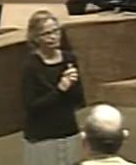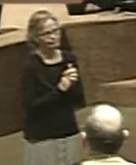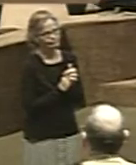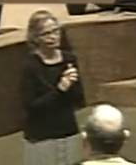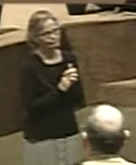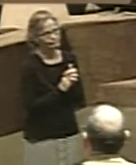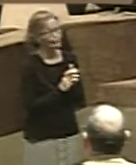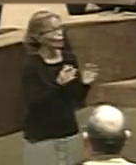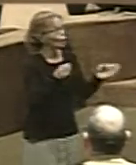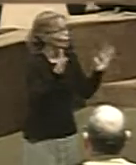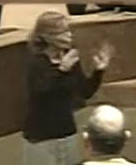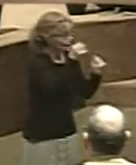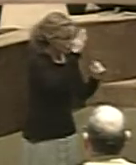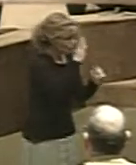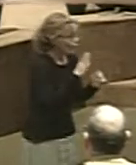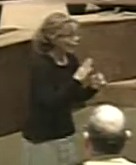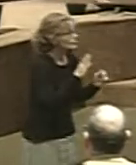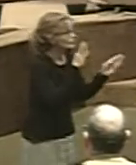it's God's will.